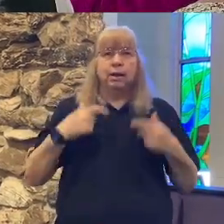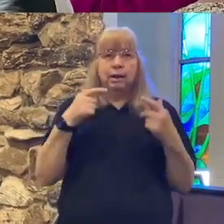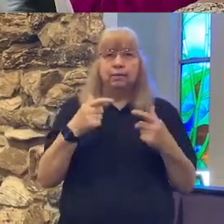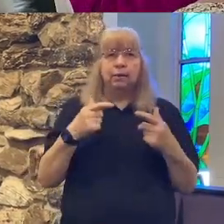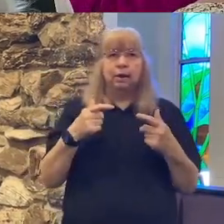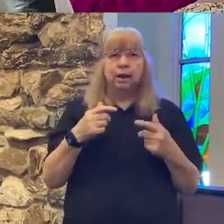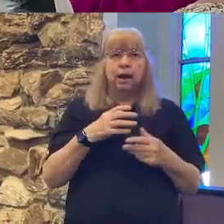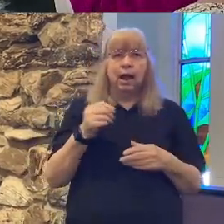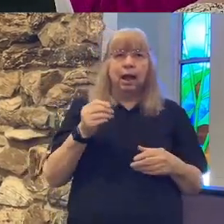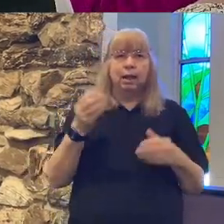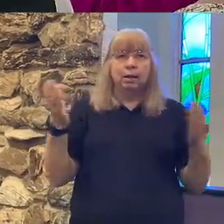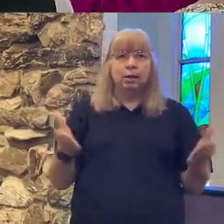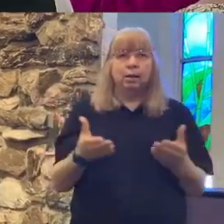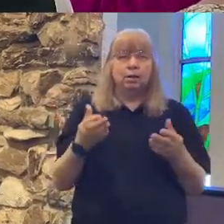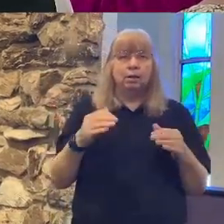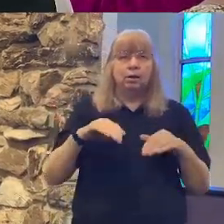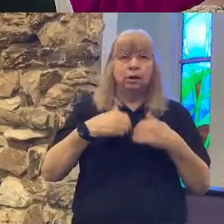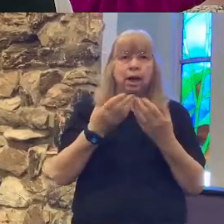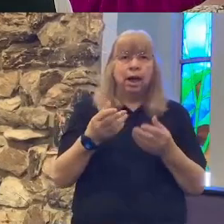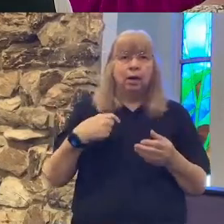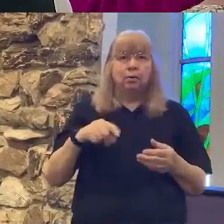it. And here's how we reach out.